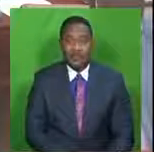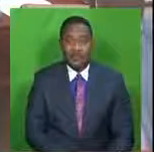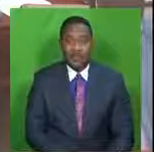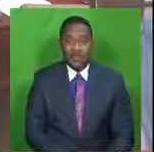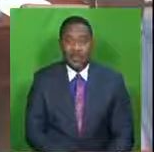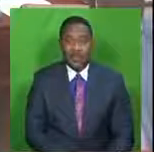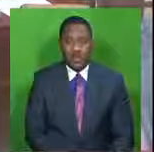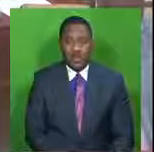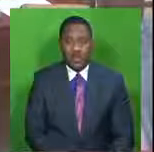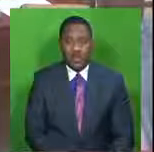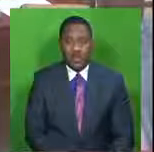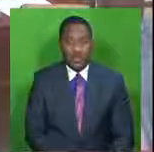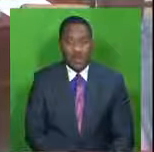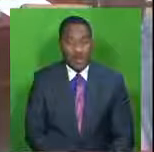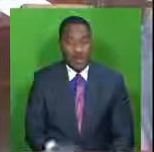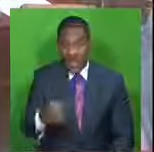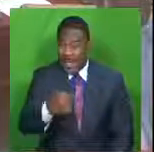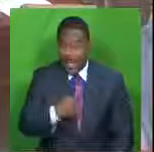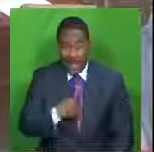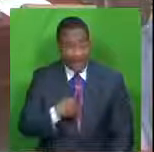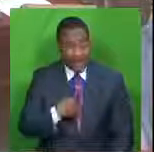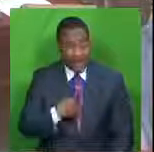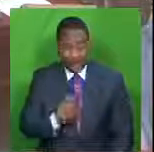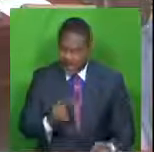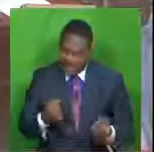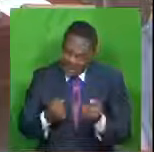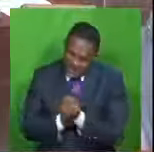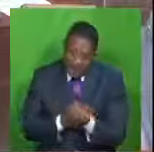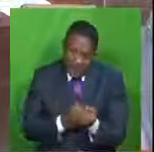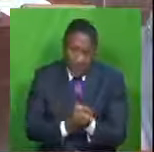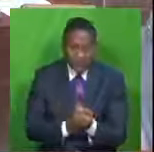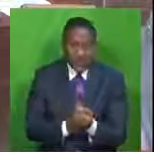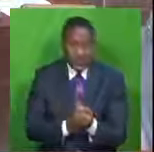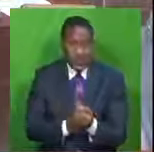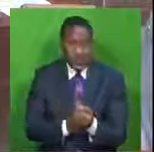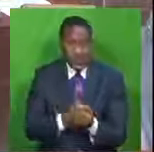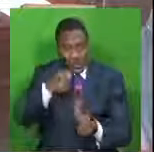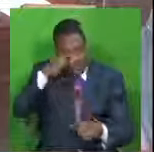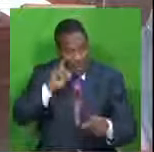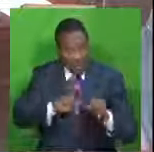I wholeheartedly support, and indeed is my position,